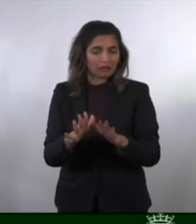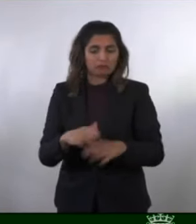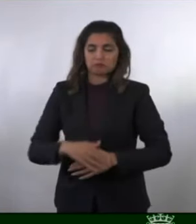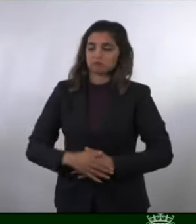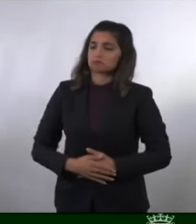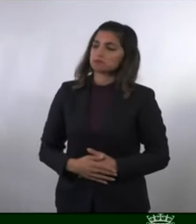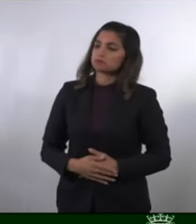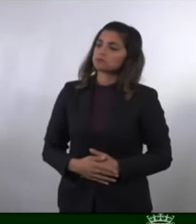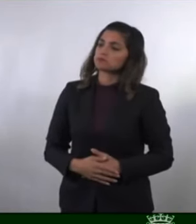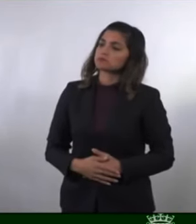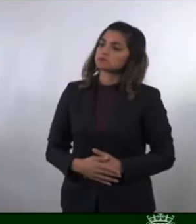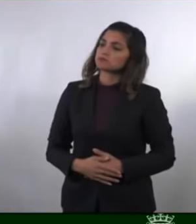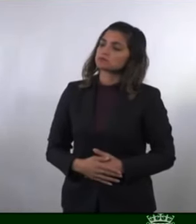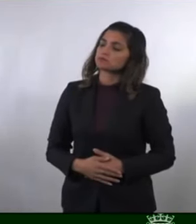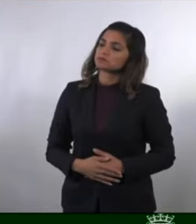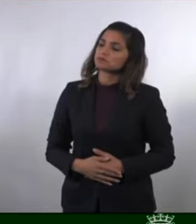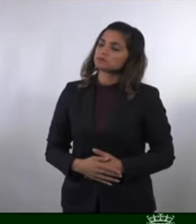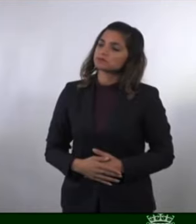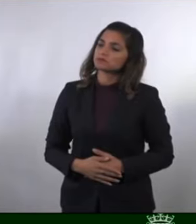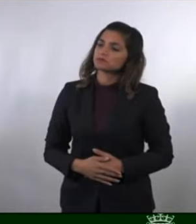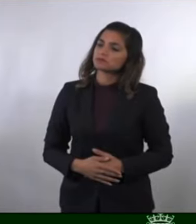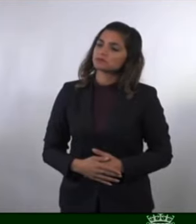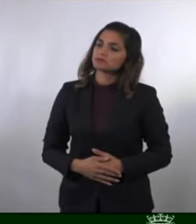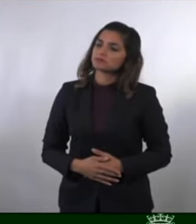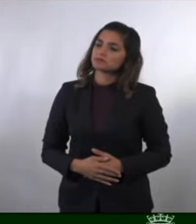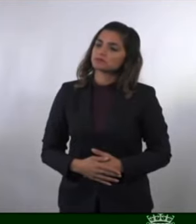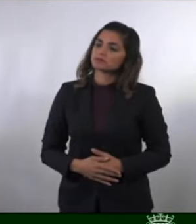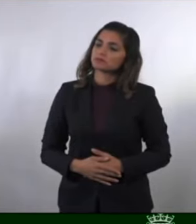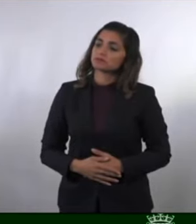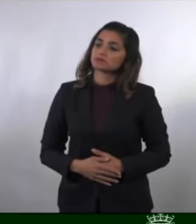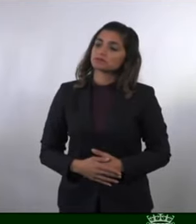up to Leeds with Richard Bergen. Richard Bergen.